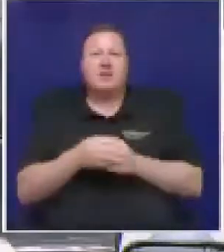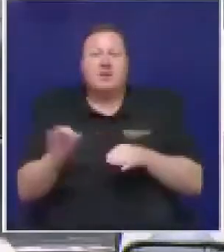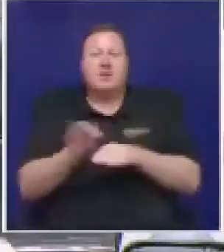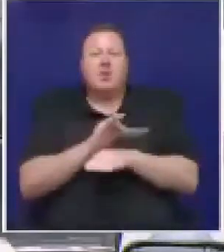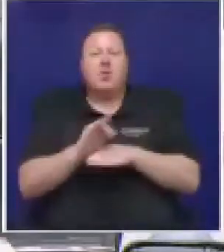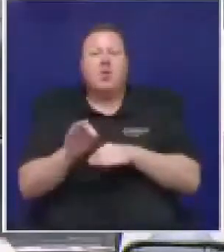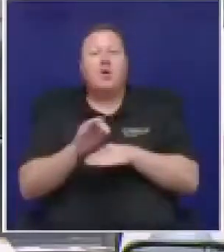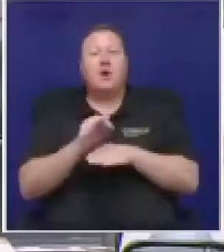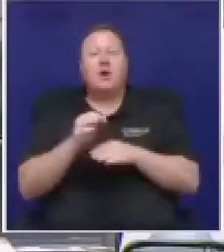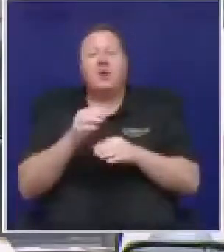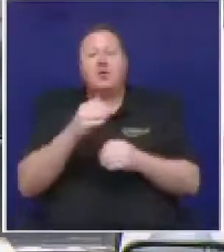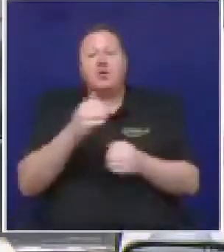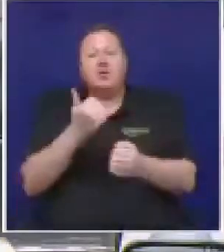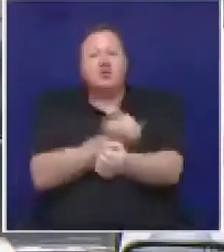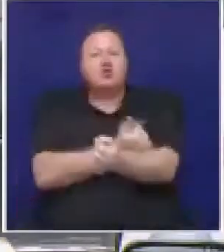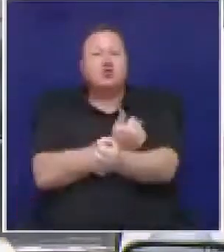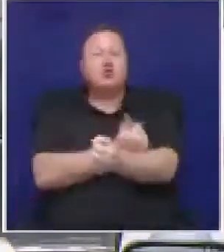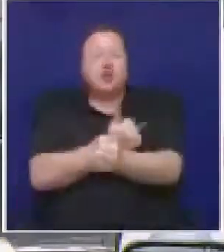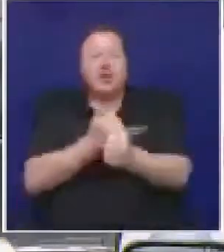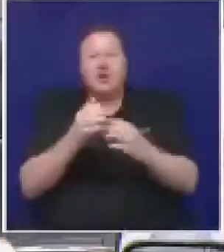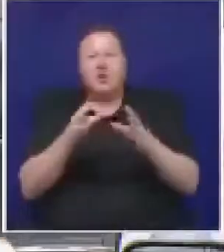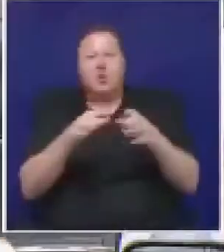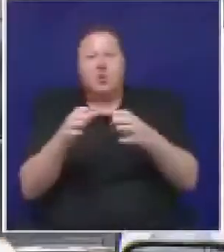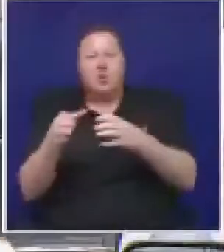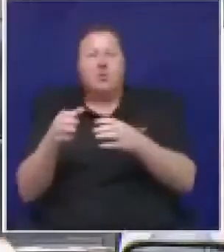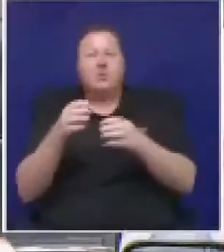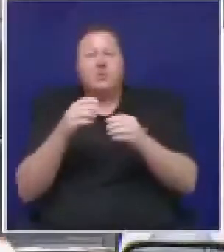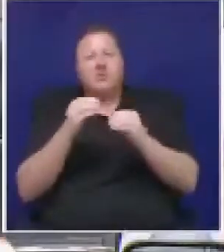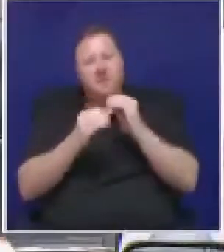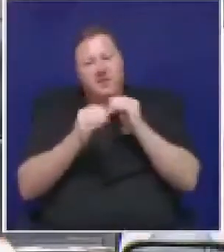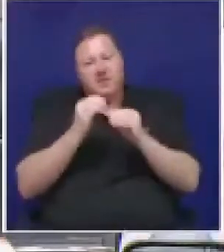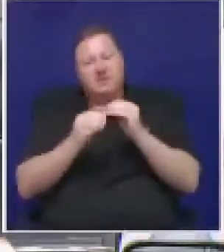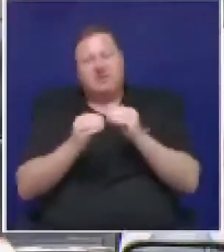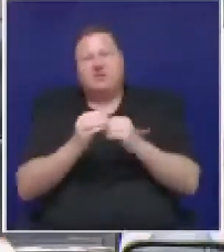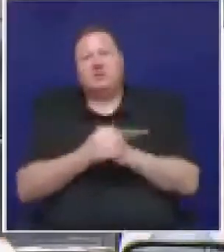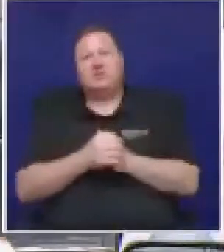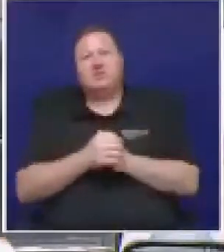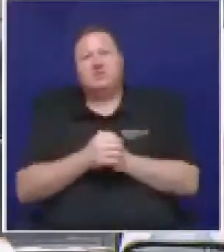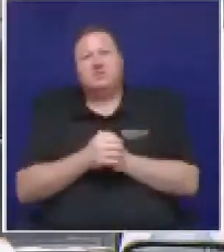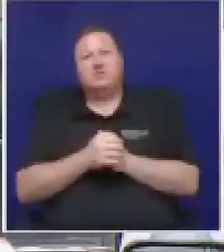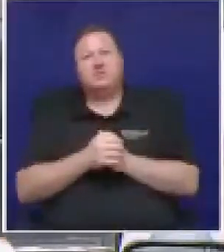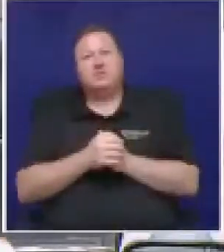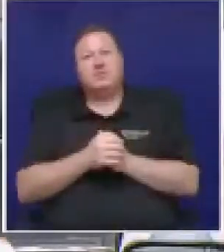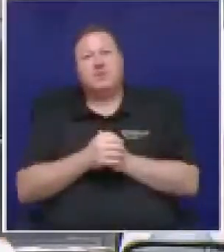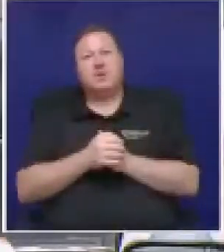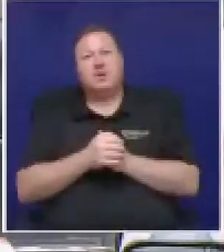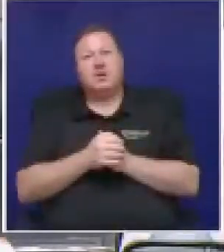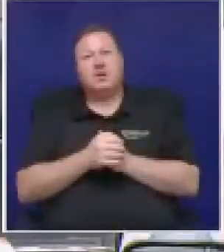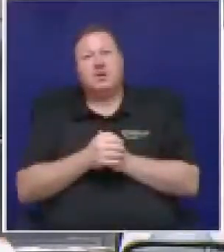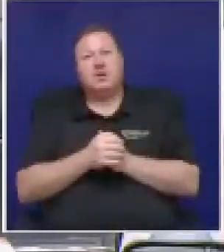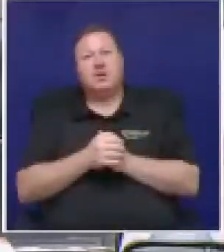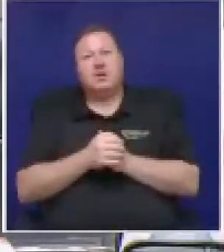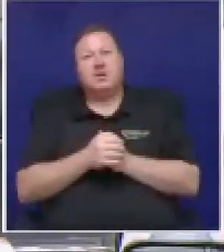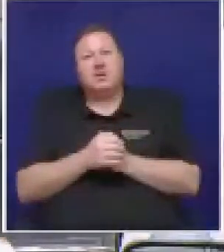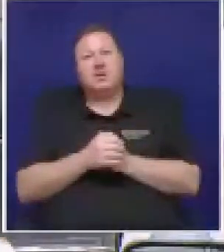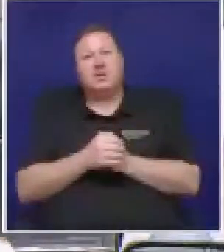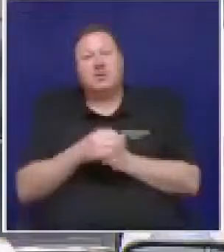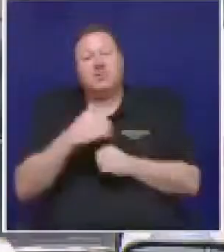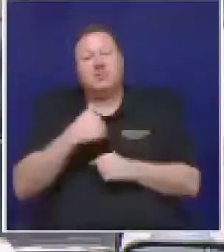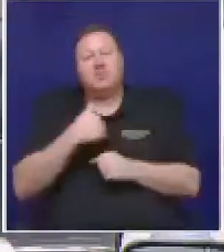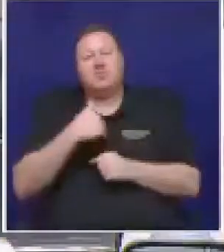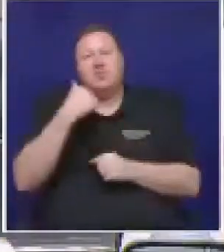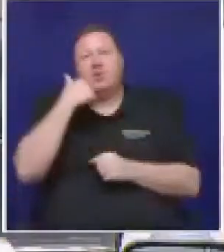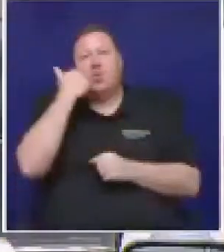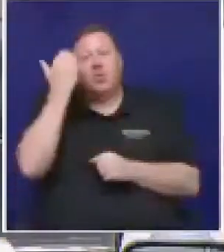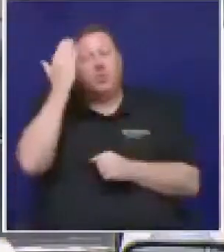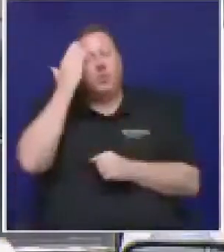drug cartels must be addressed decisively and proactively. Therefore, Honorable Deputy President, I would like to